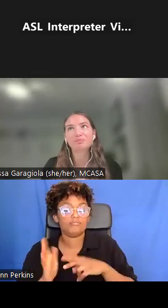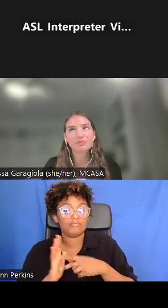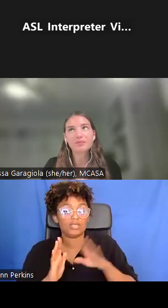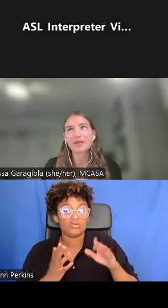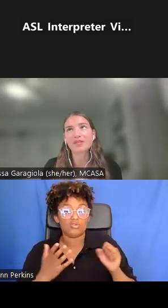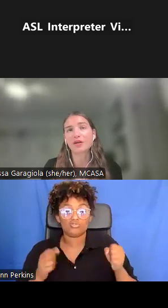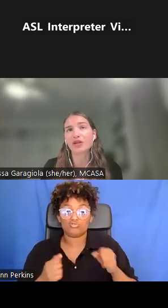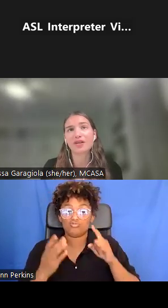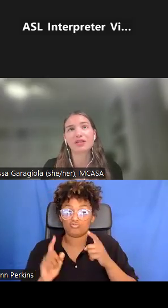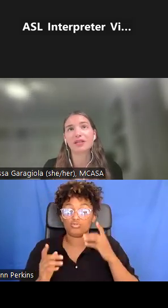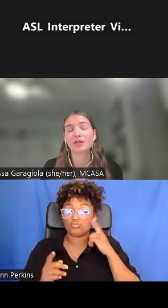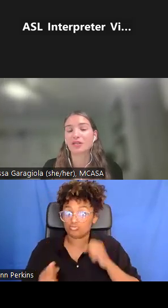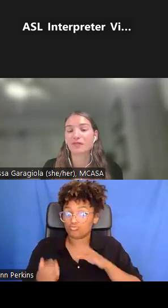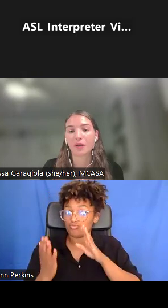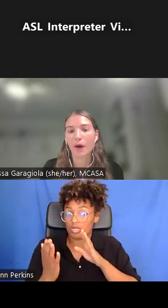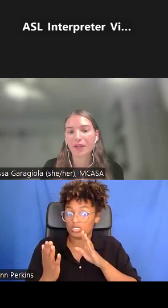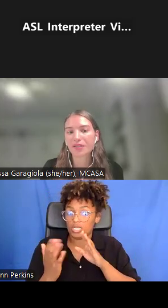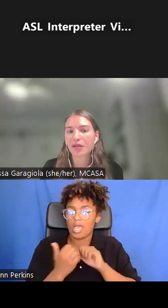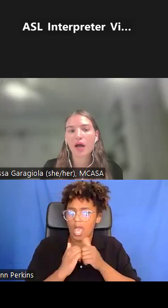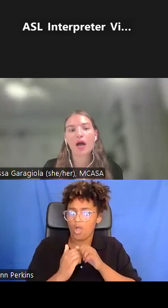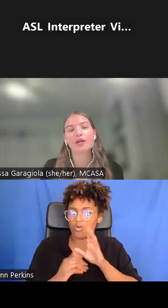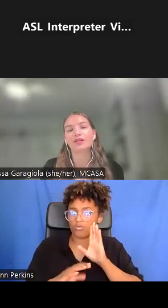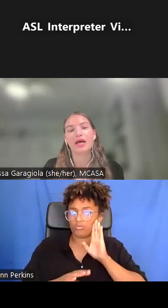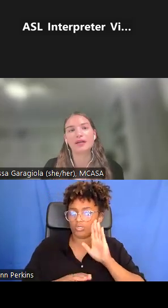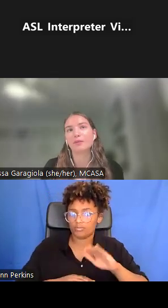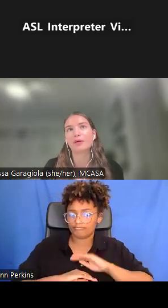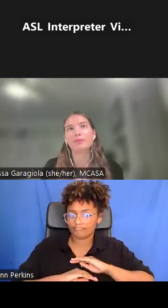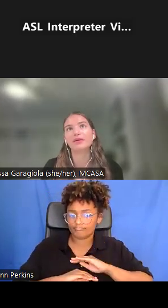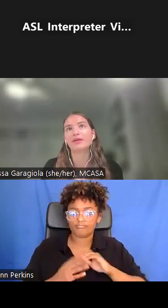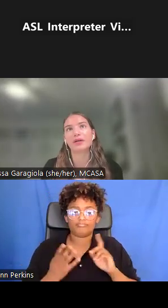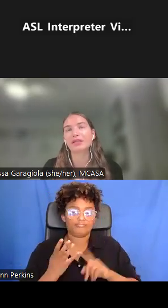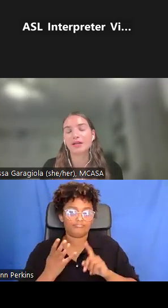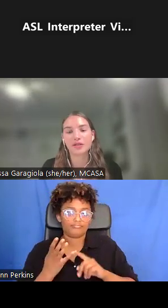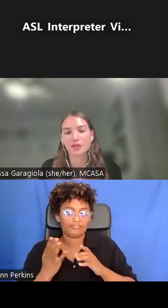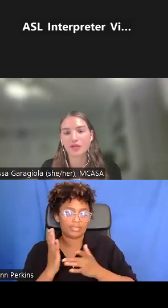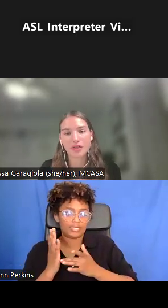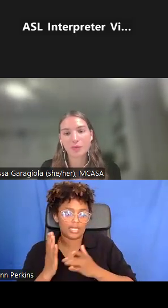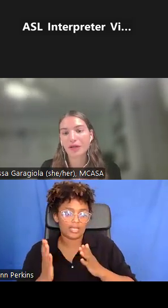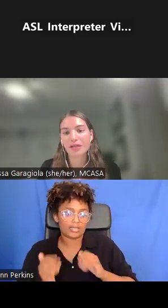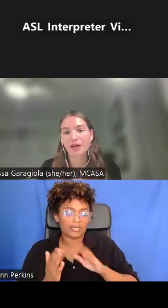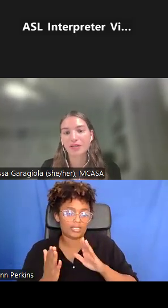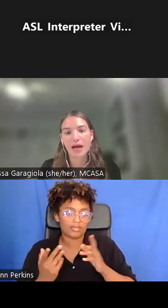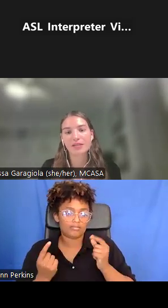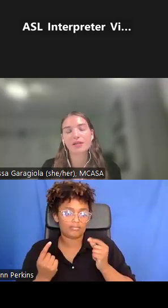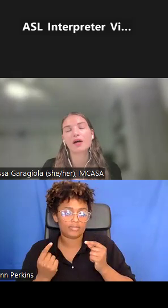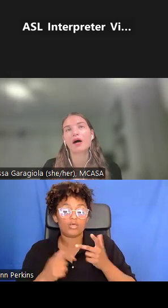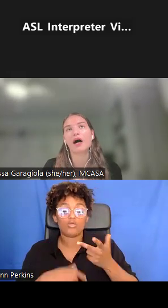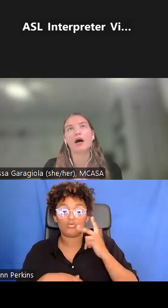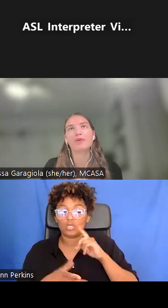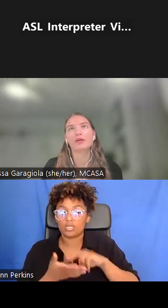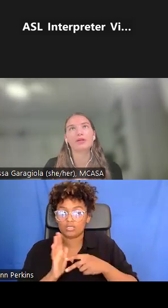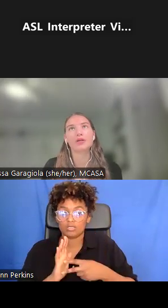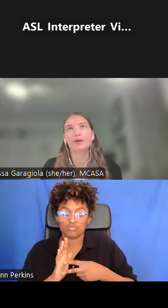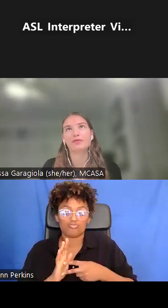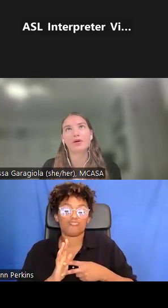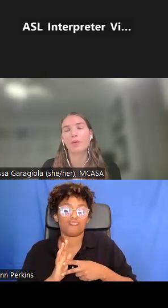again, say your strategy is to increase physical wellness. Your technique might be 3 intentional stretch breaks at your desk.